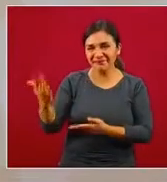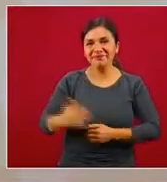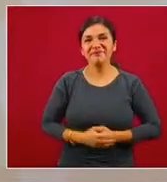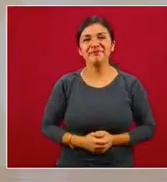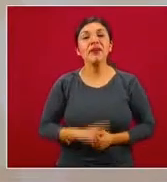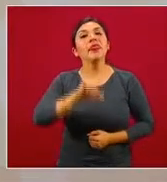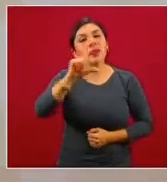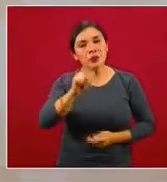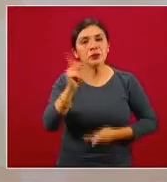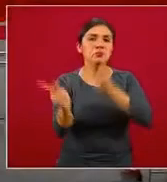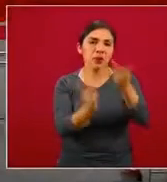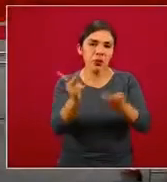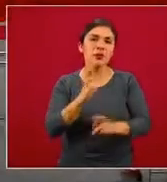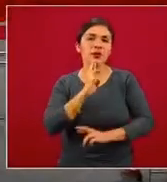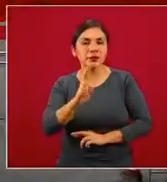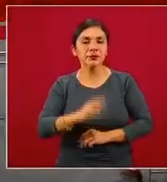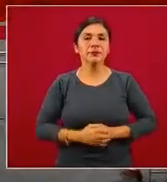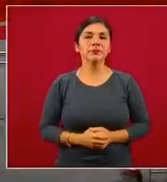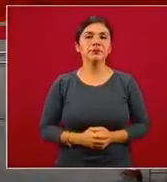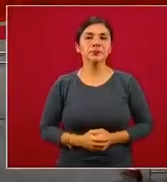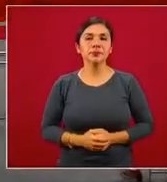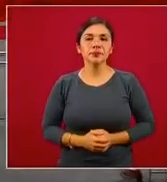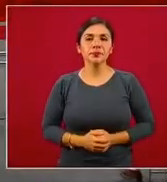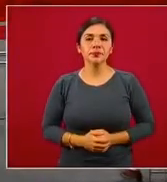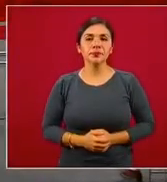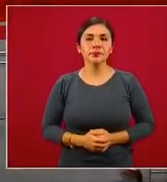communication, and then we'll have Q&A after.